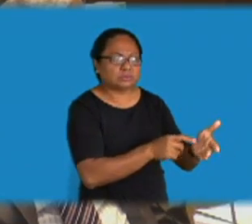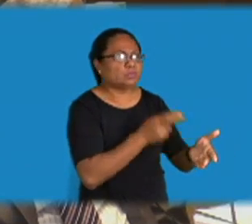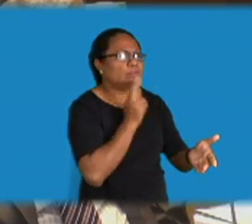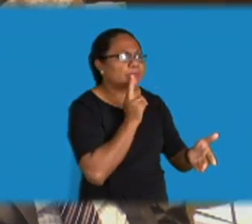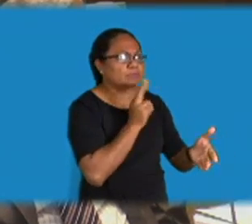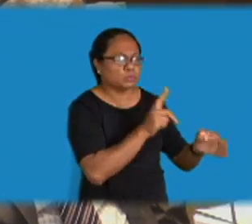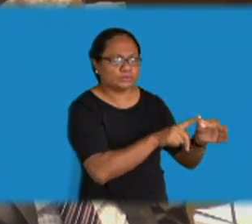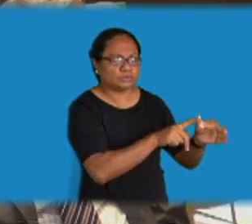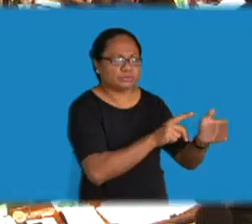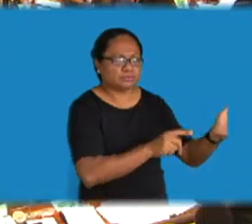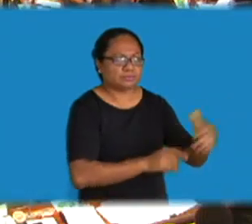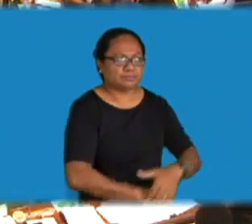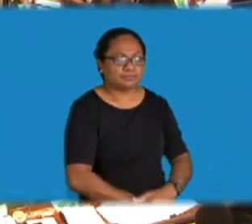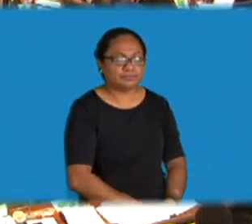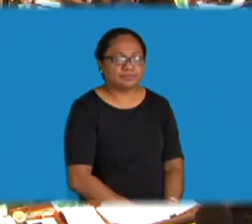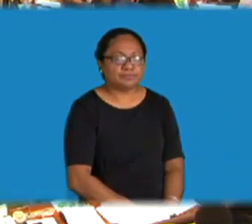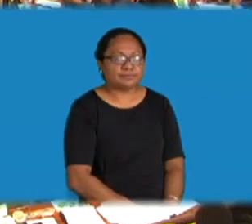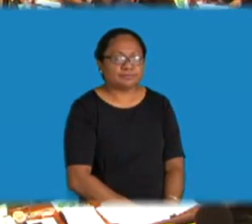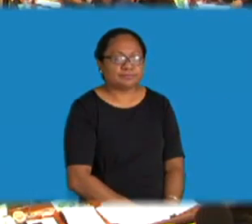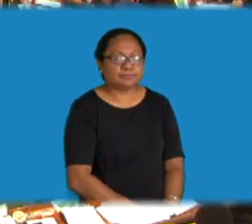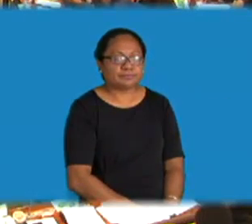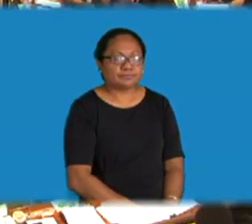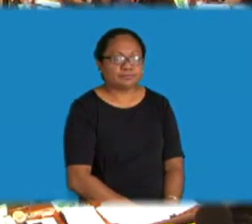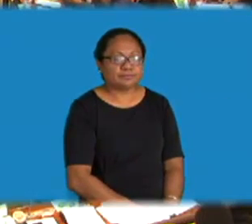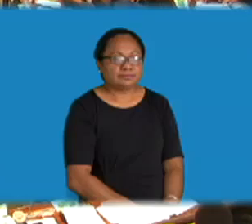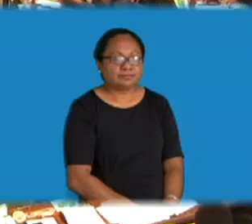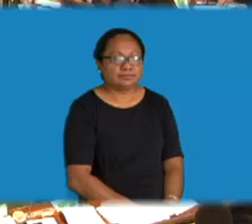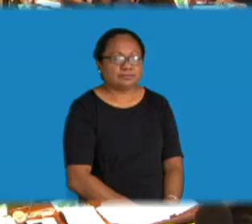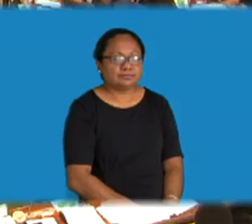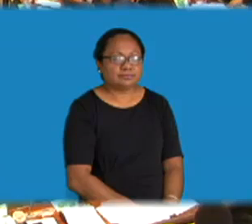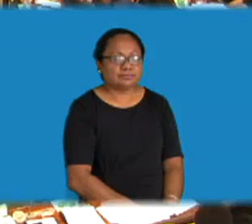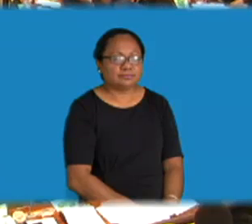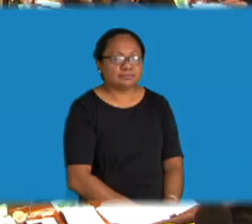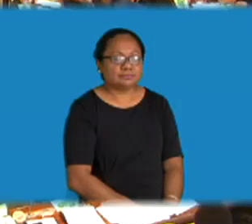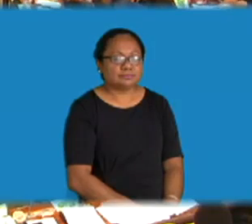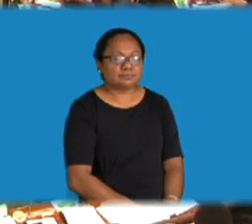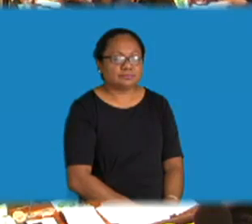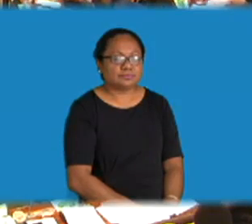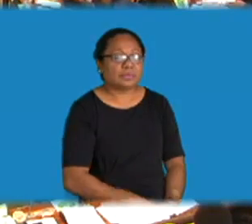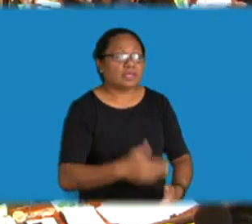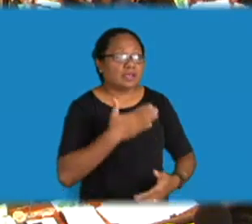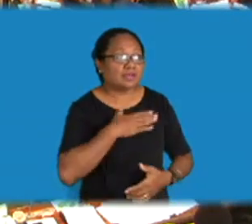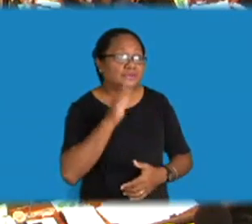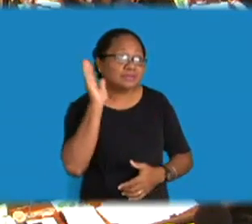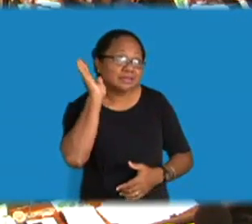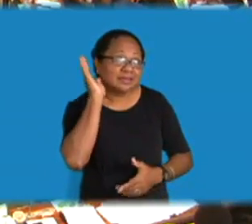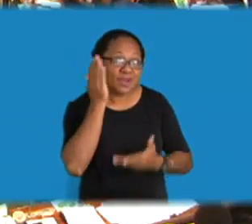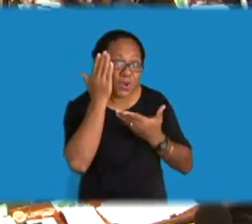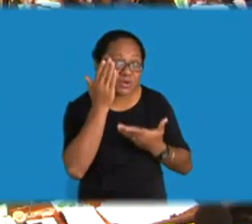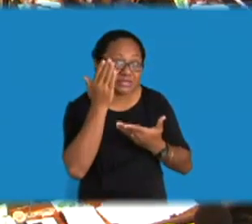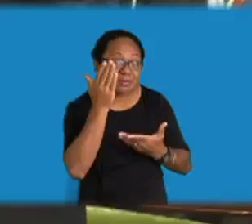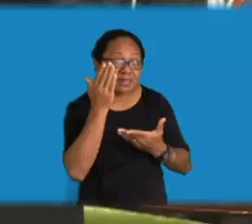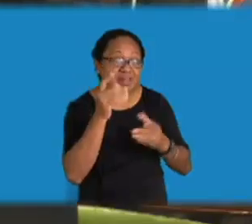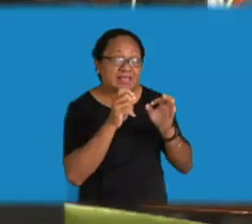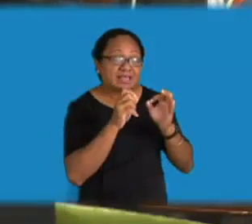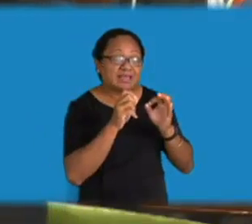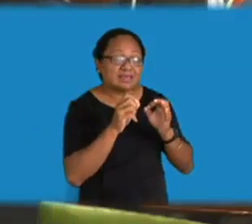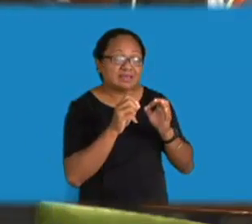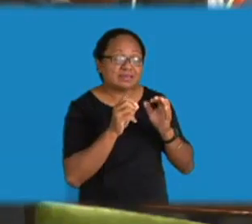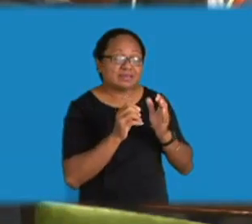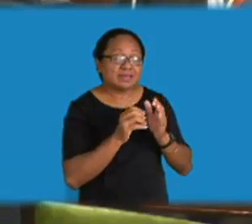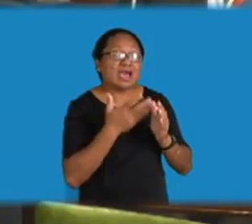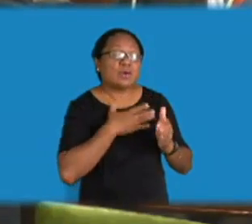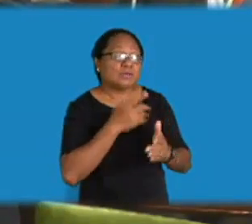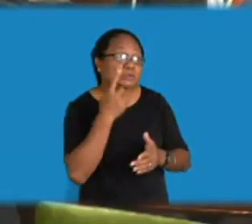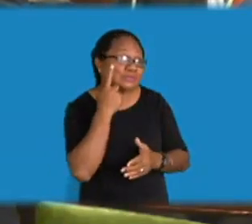Thank you. Honorable Nawakula. We don't want to hear Honorable Biman Prasad or Honorable Sudhakar. We want to see